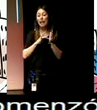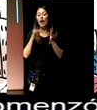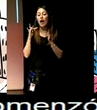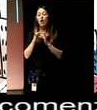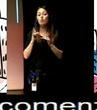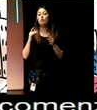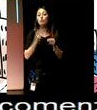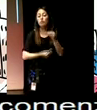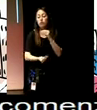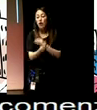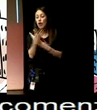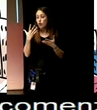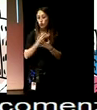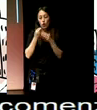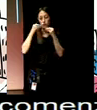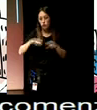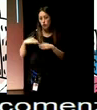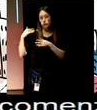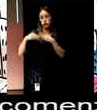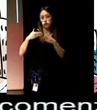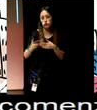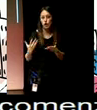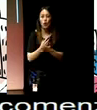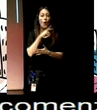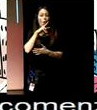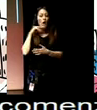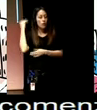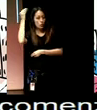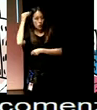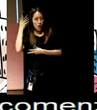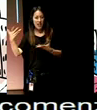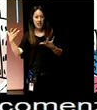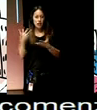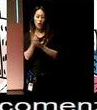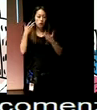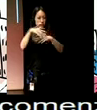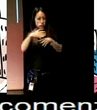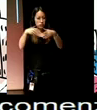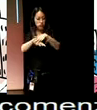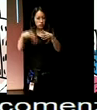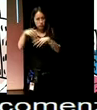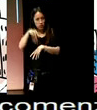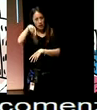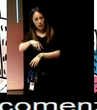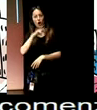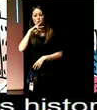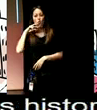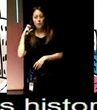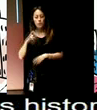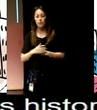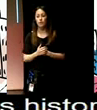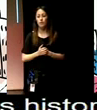Muslim. All of them are combined. So we are taking segments